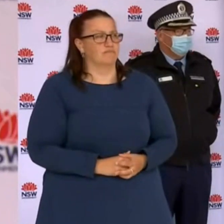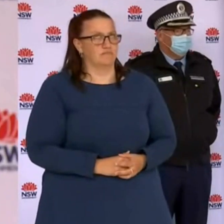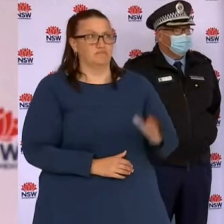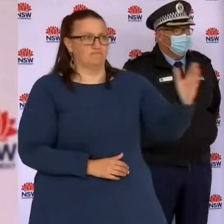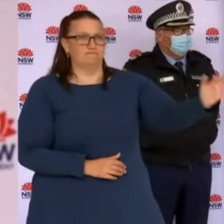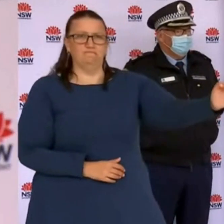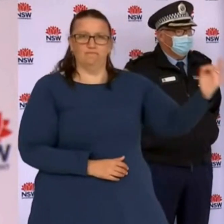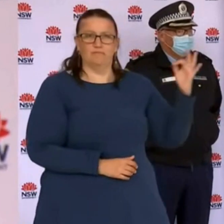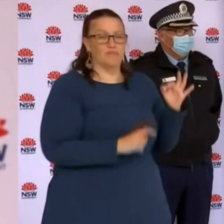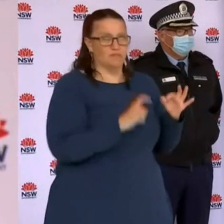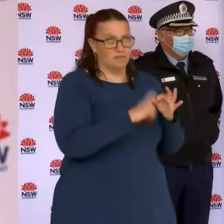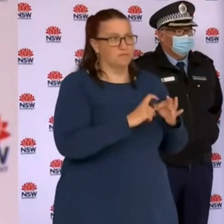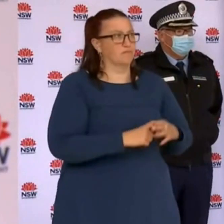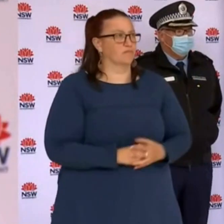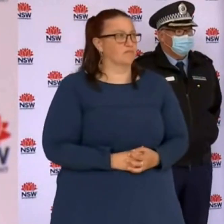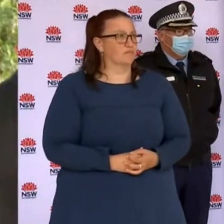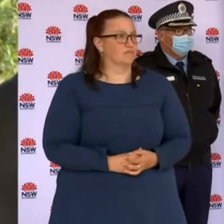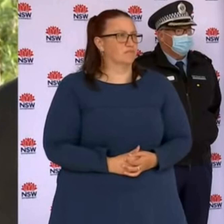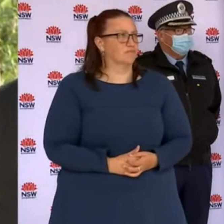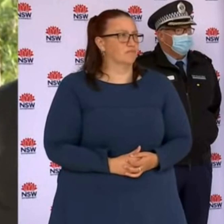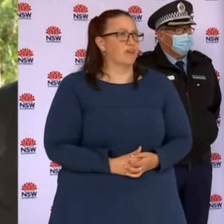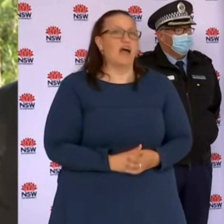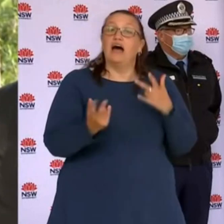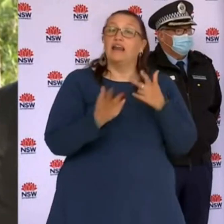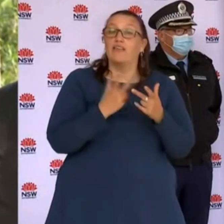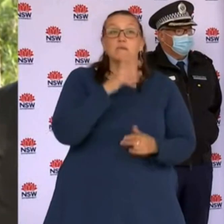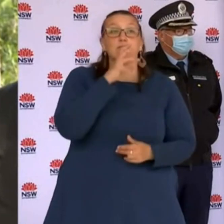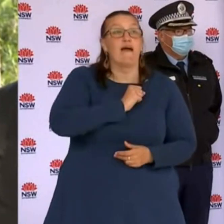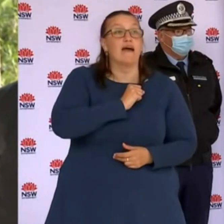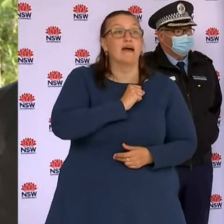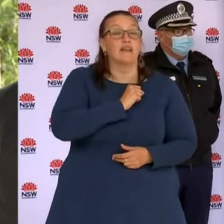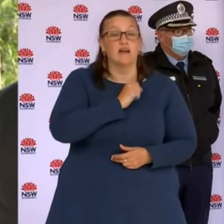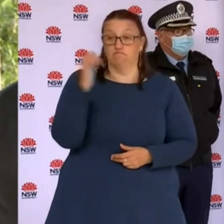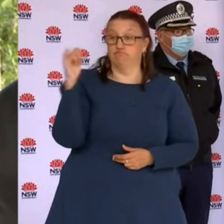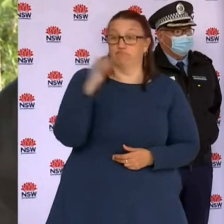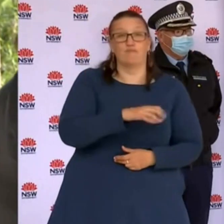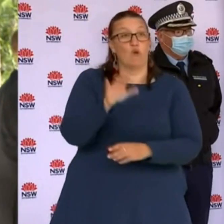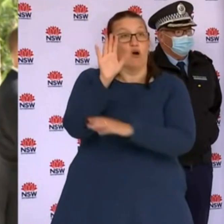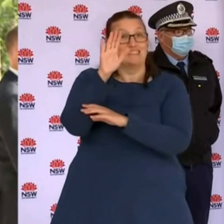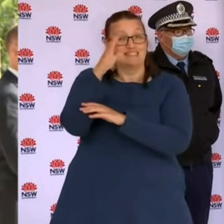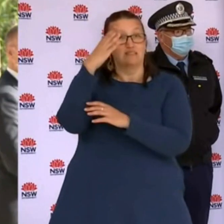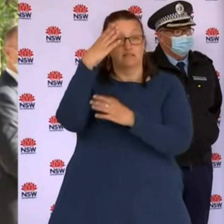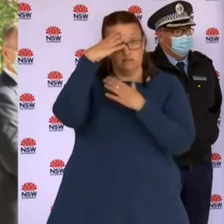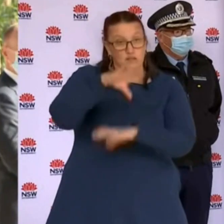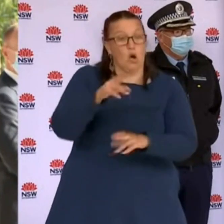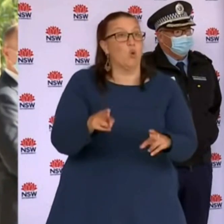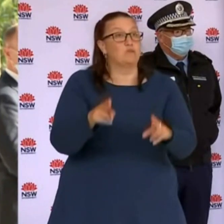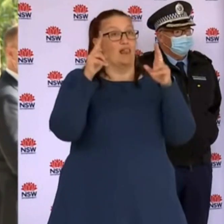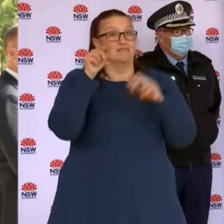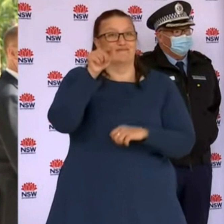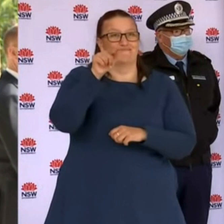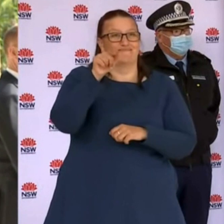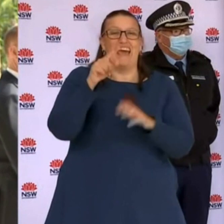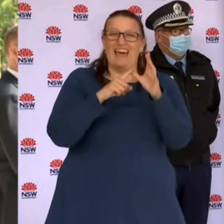There's been another example of a gentleman who's in hotel quarantine. Anthony McCormack is his name. His parent